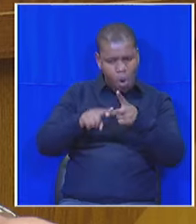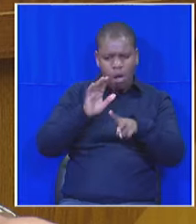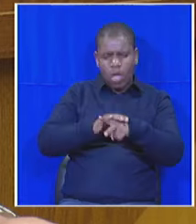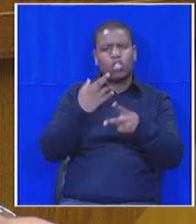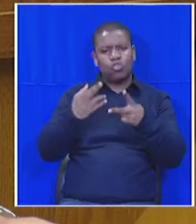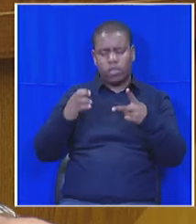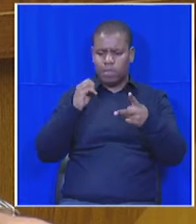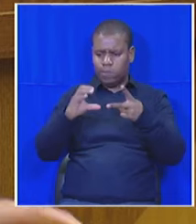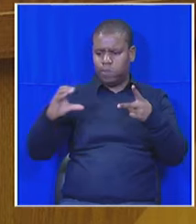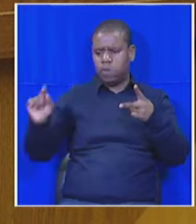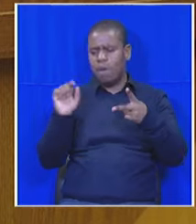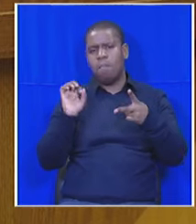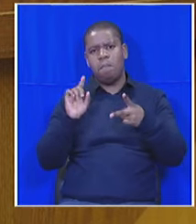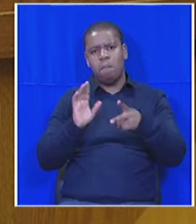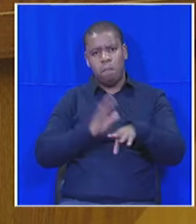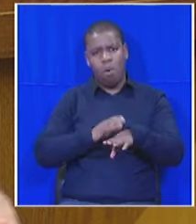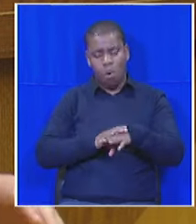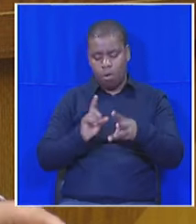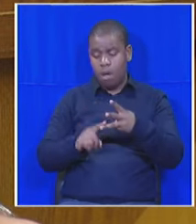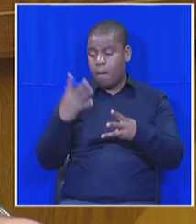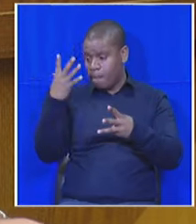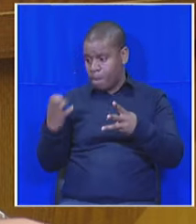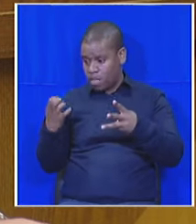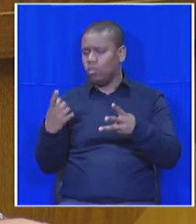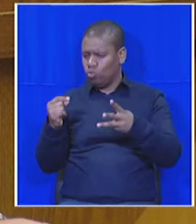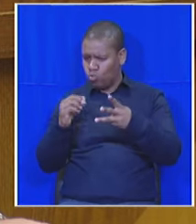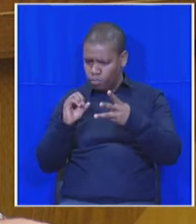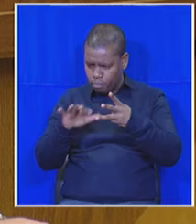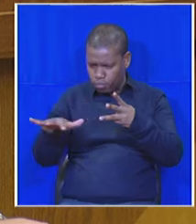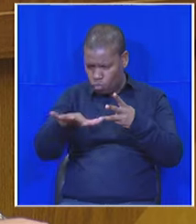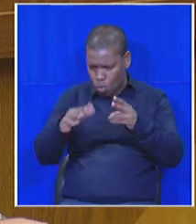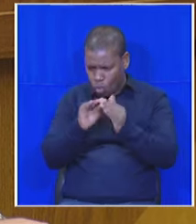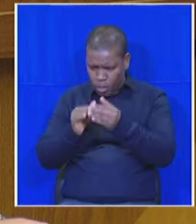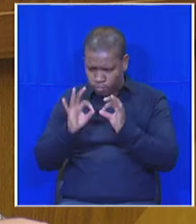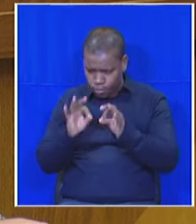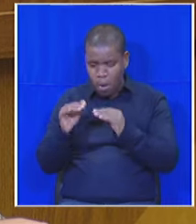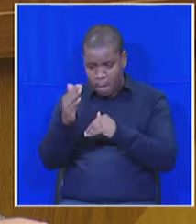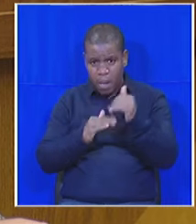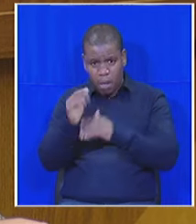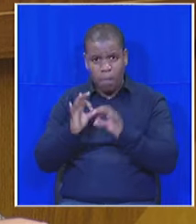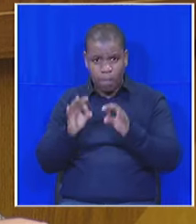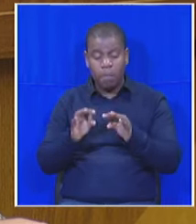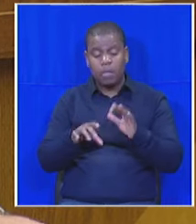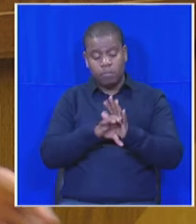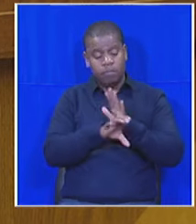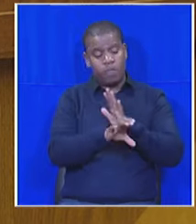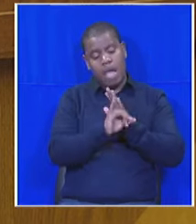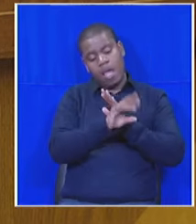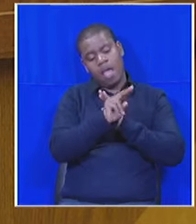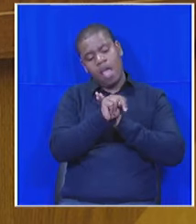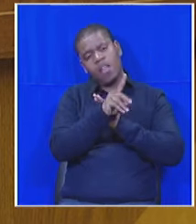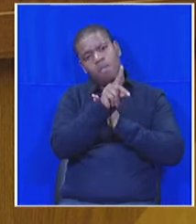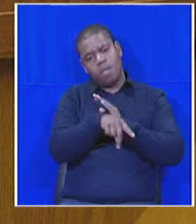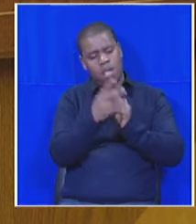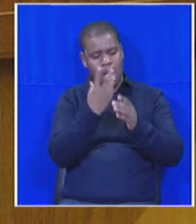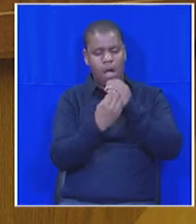public order units. The budget will contribute to building safer communities as outlined in Chapter 12 of the NDP and Outcome 3